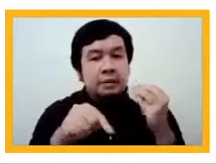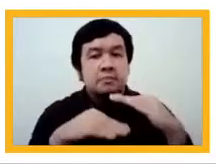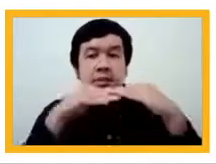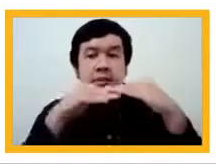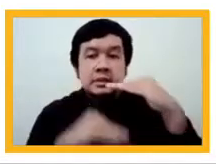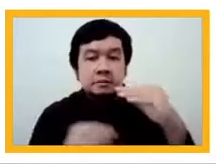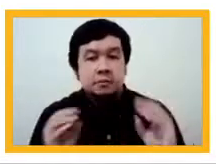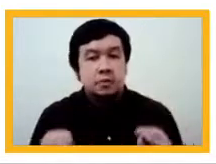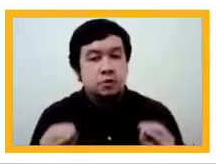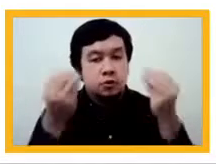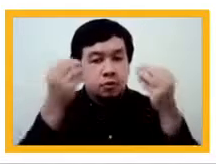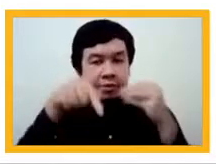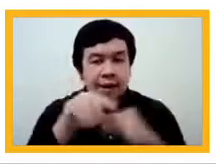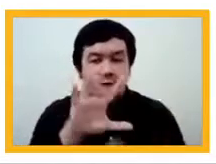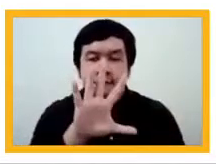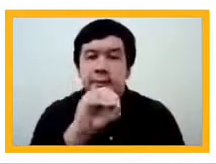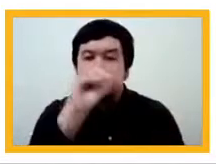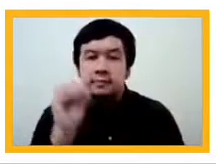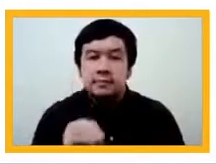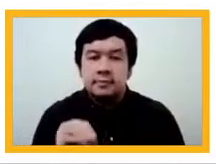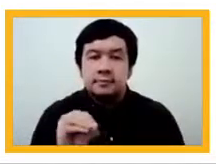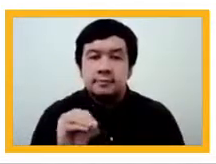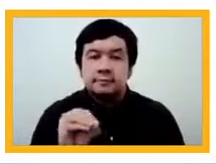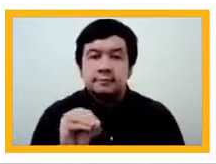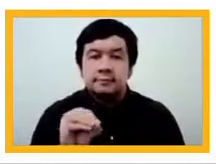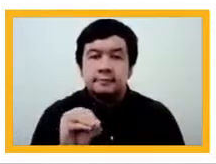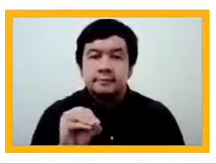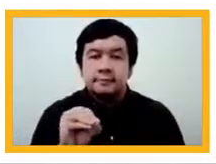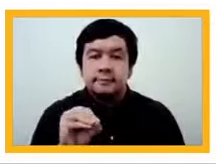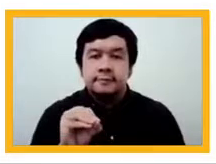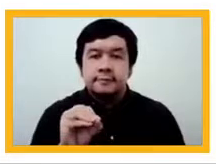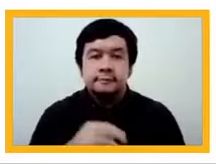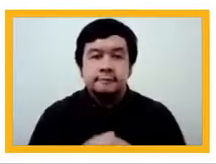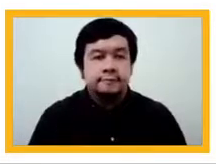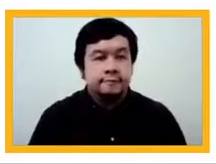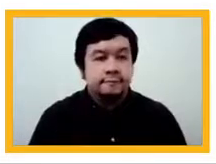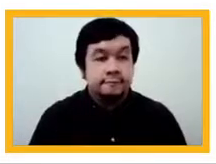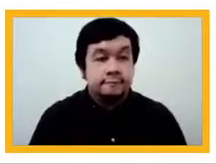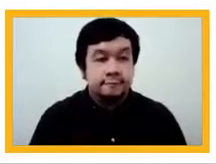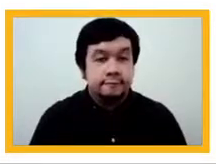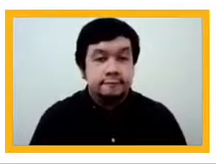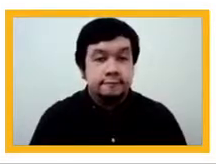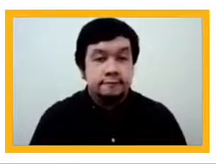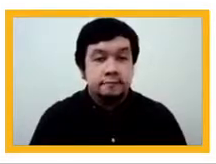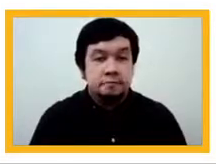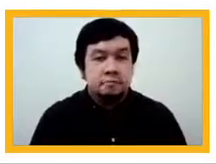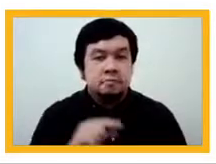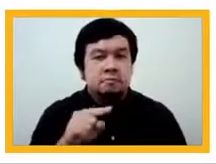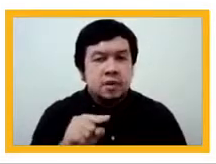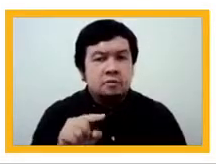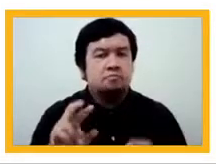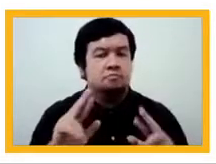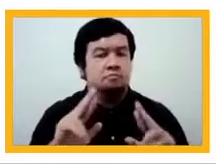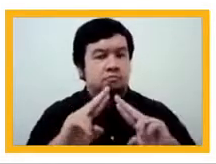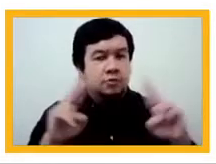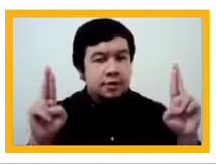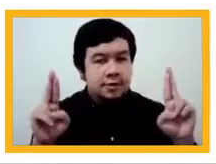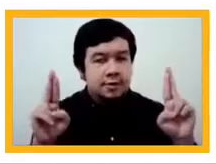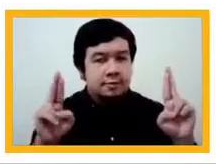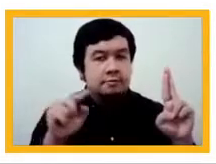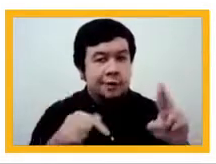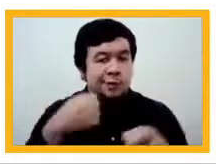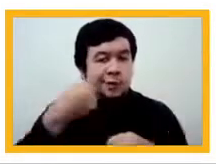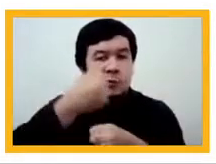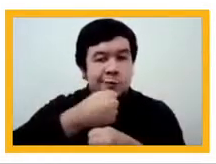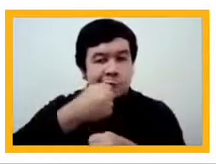that they are ready for entry-level jobs, meaning the graduates, whereas the education